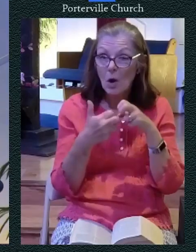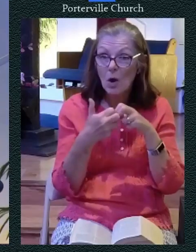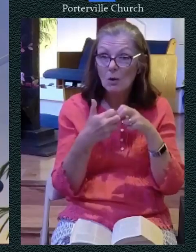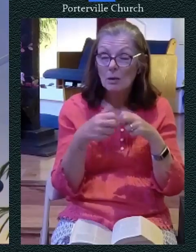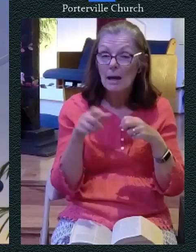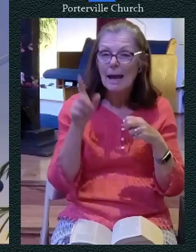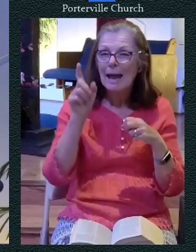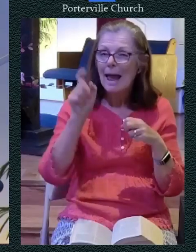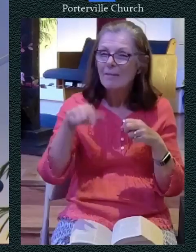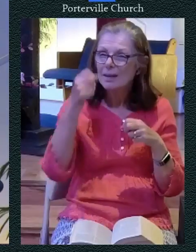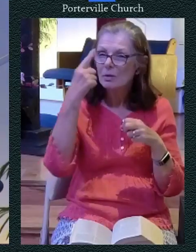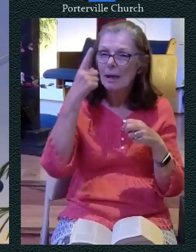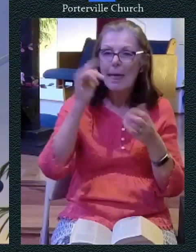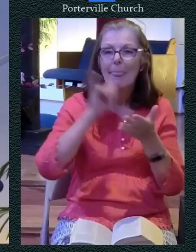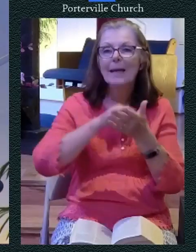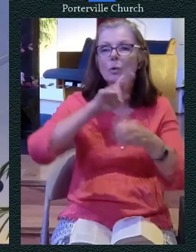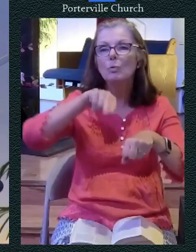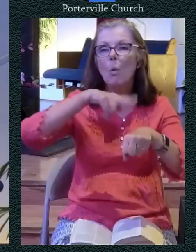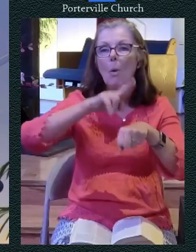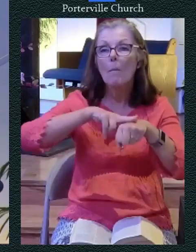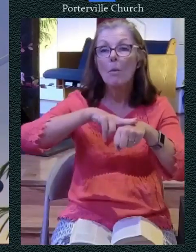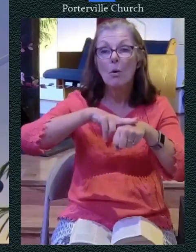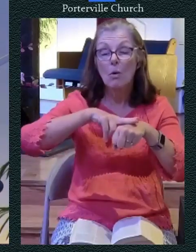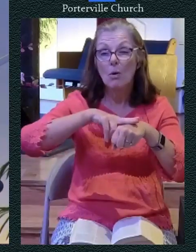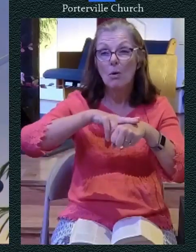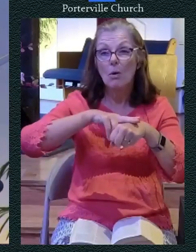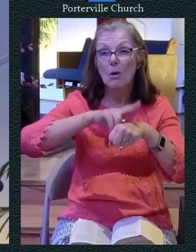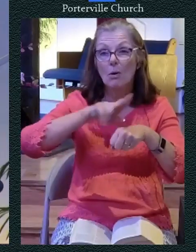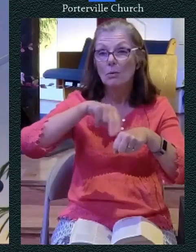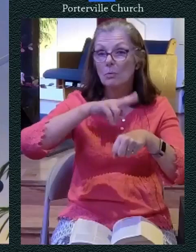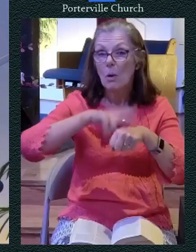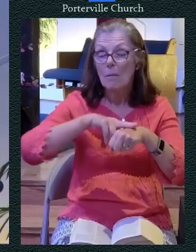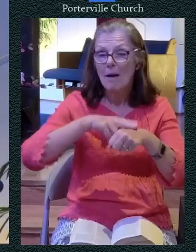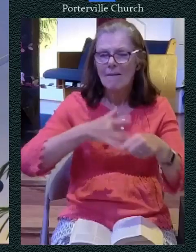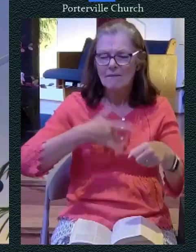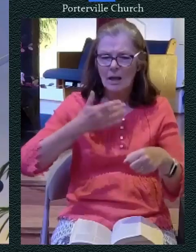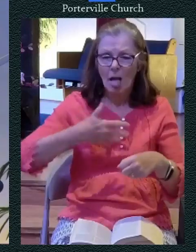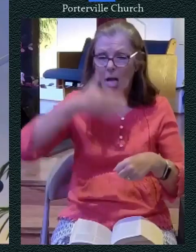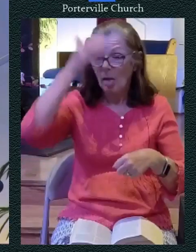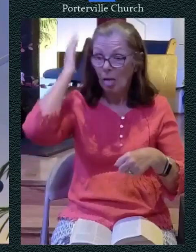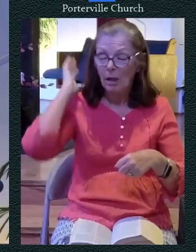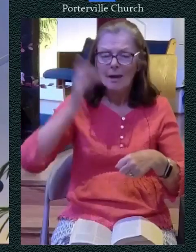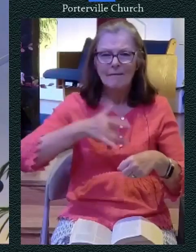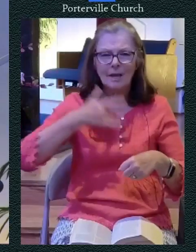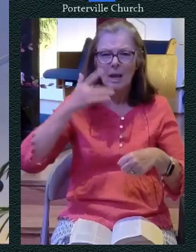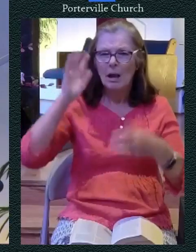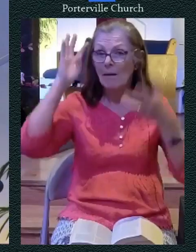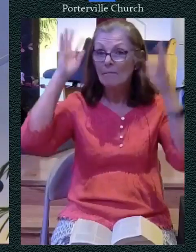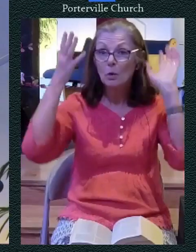natural to feel overwhelmed, to feel disoriented.